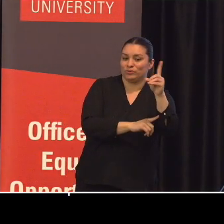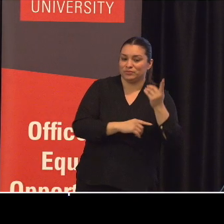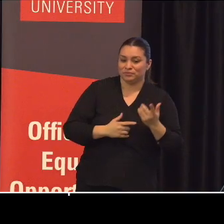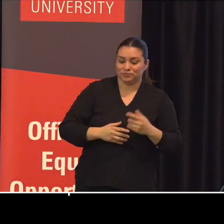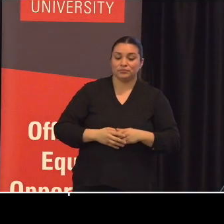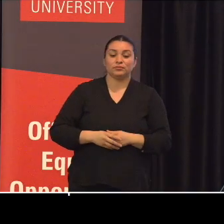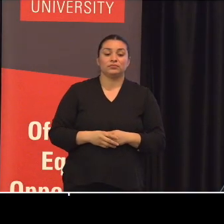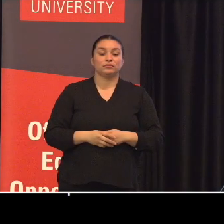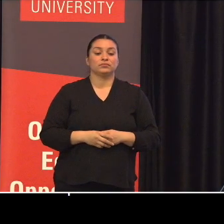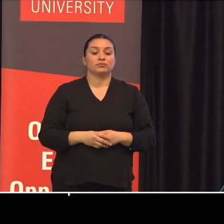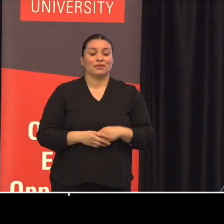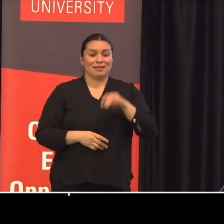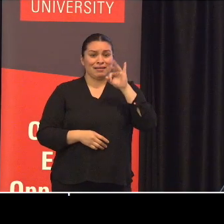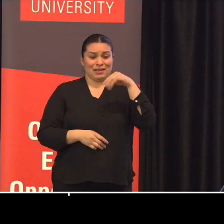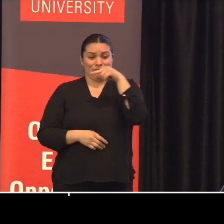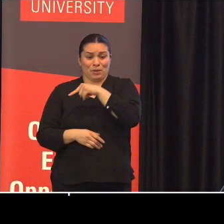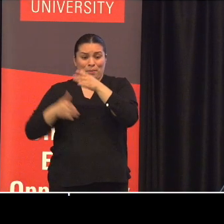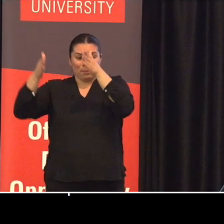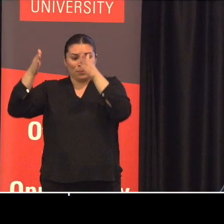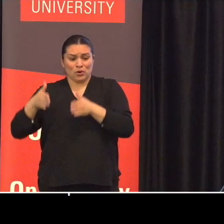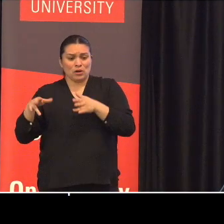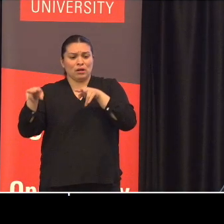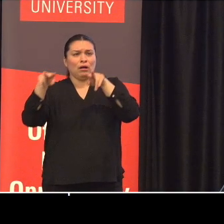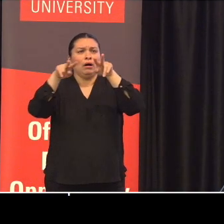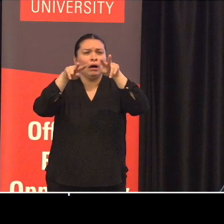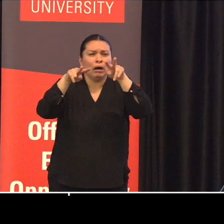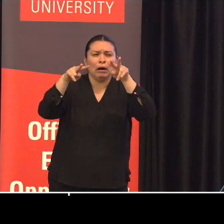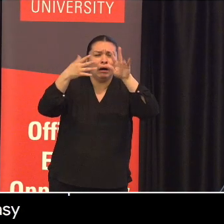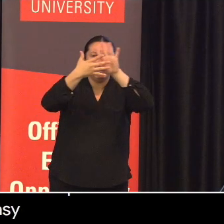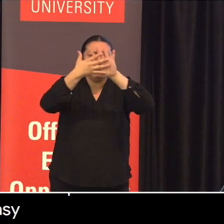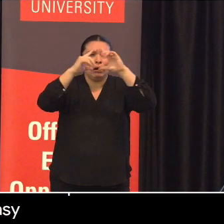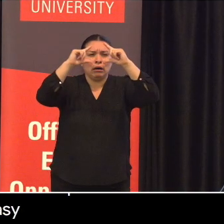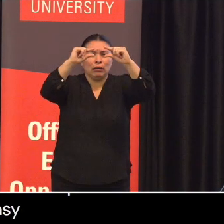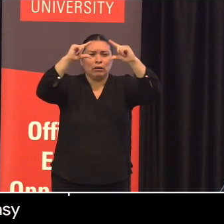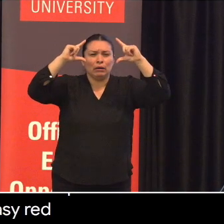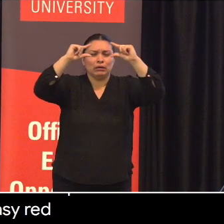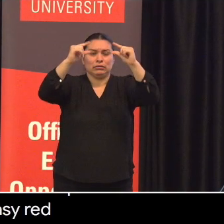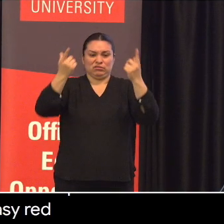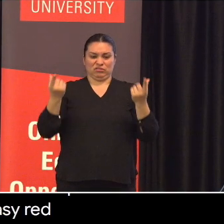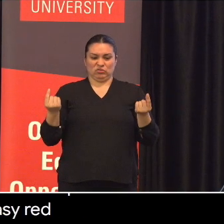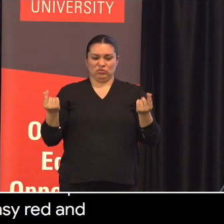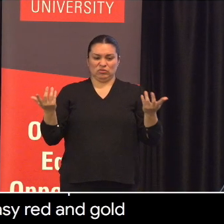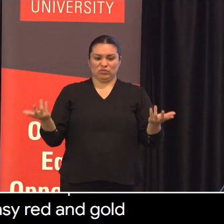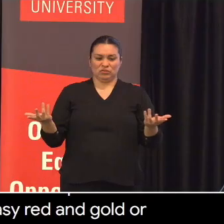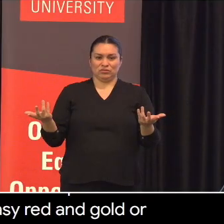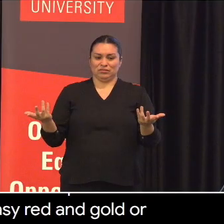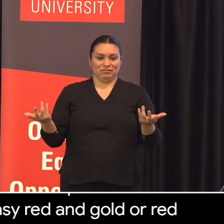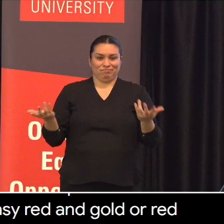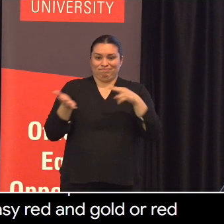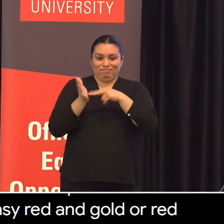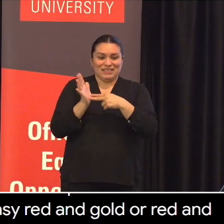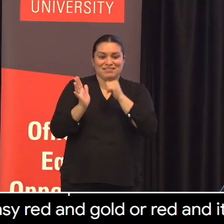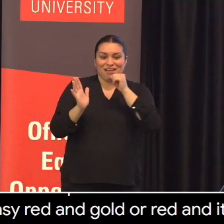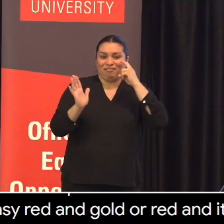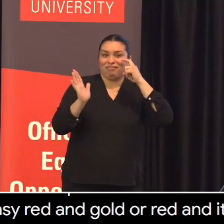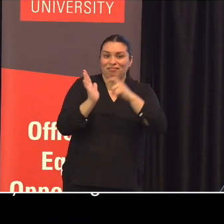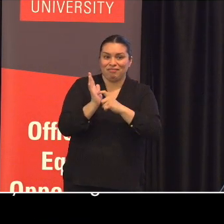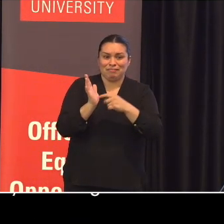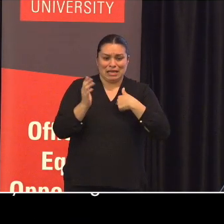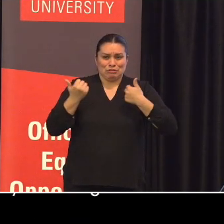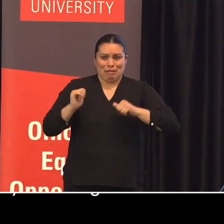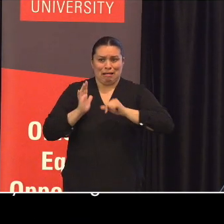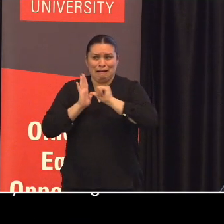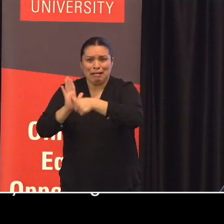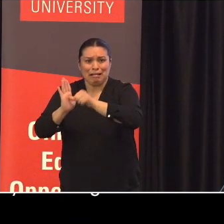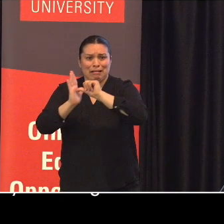missed out on the emphasis we were trying to give them. So it's easy. Red and bold, or red and italics, if that's what we want to